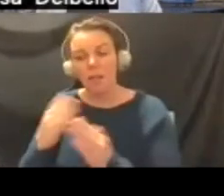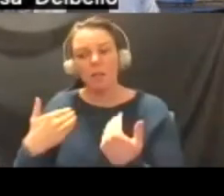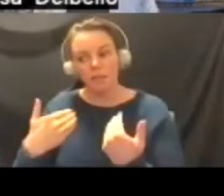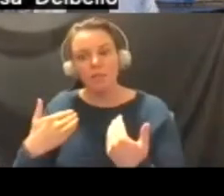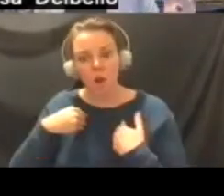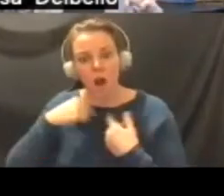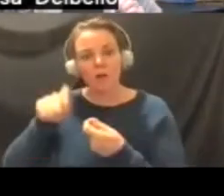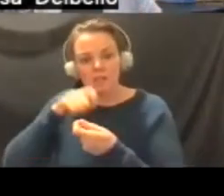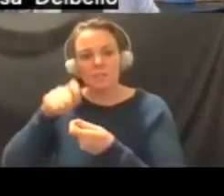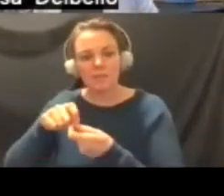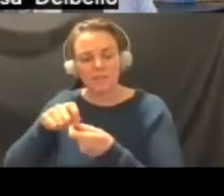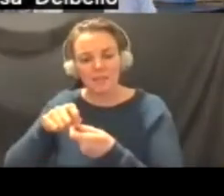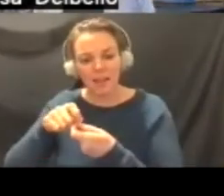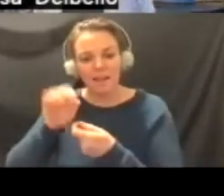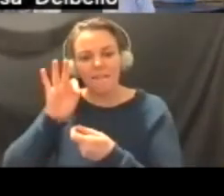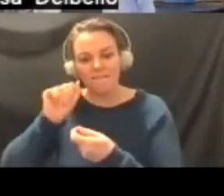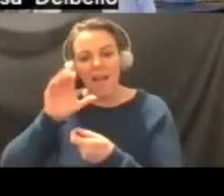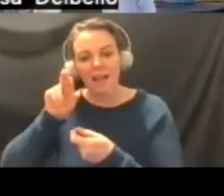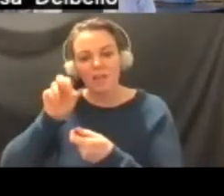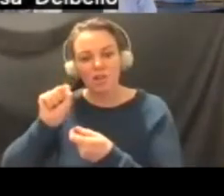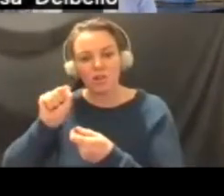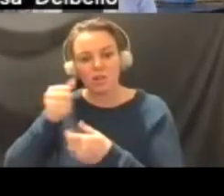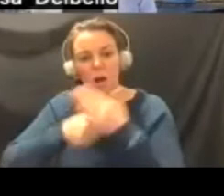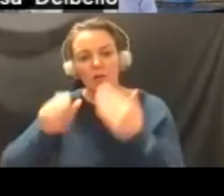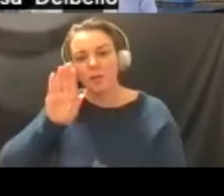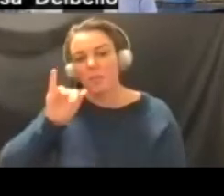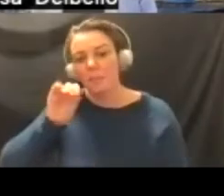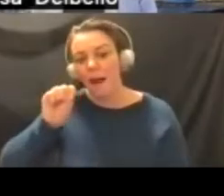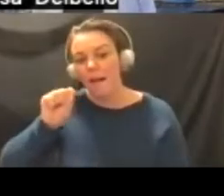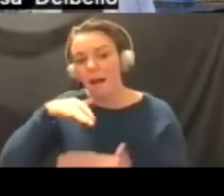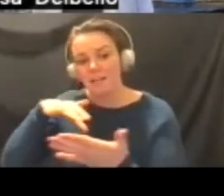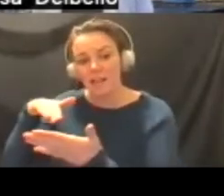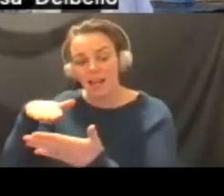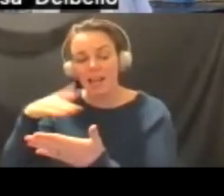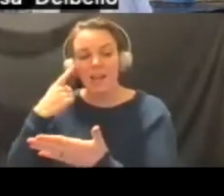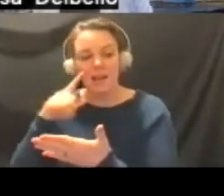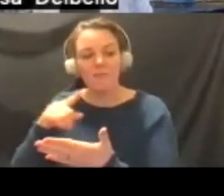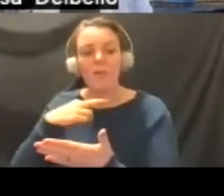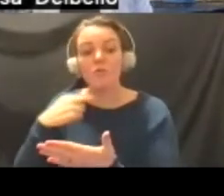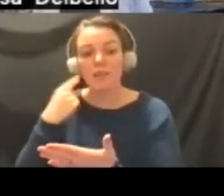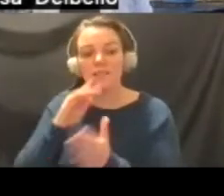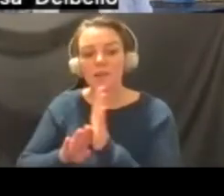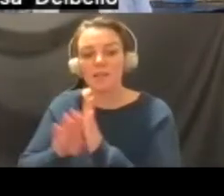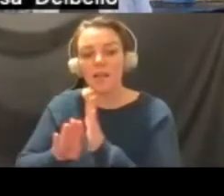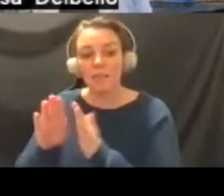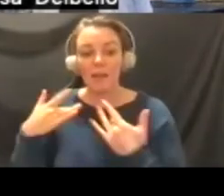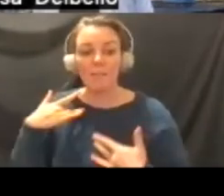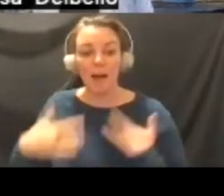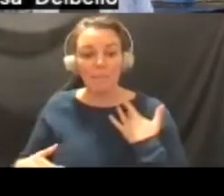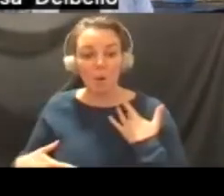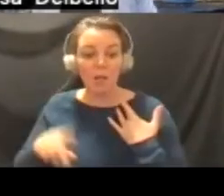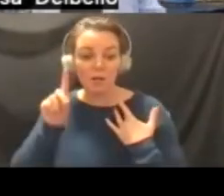shown in the BIAS study and other studies to be associated with risk of developing bipolar